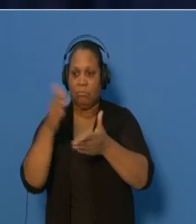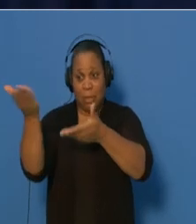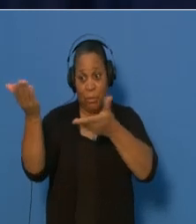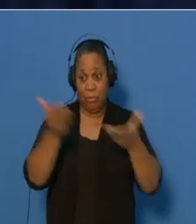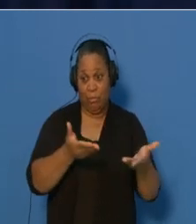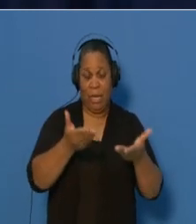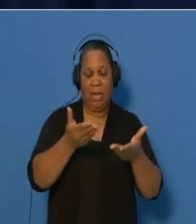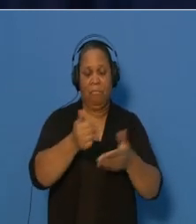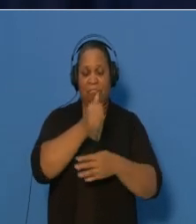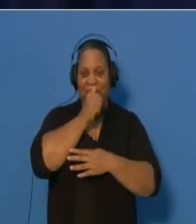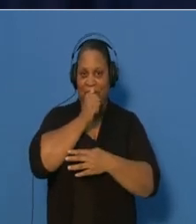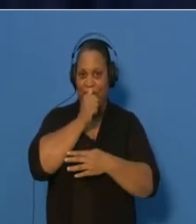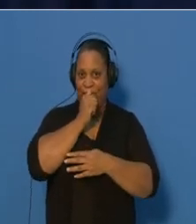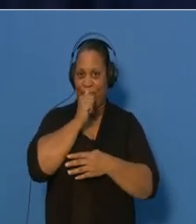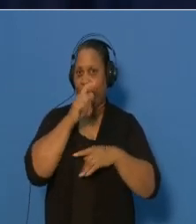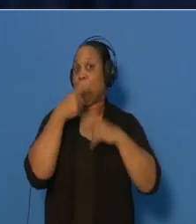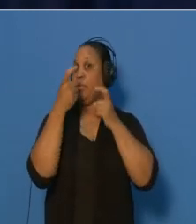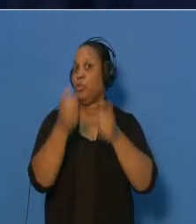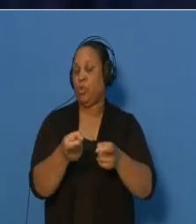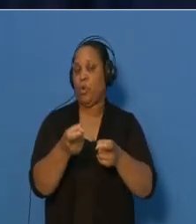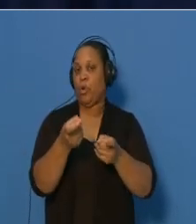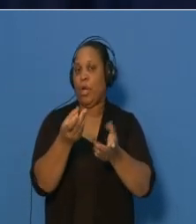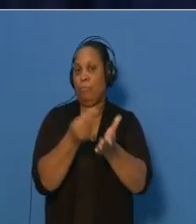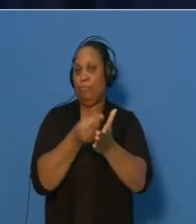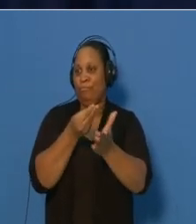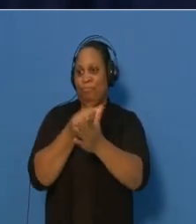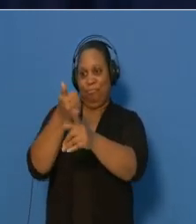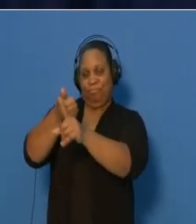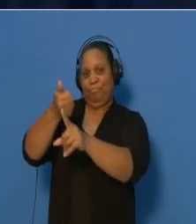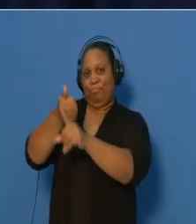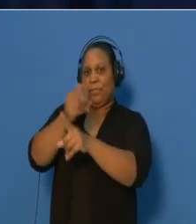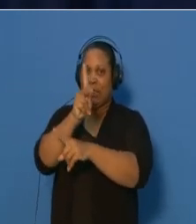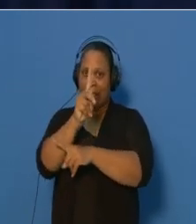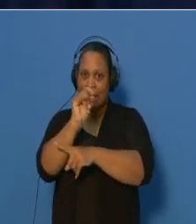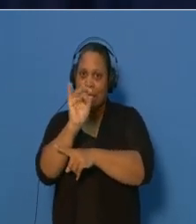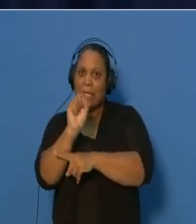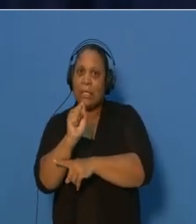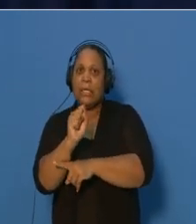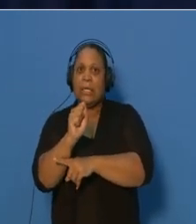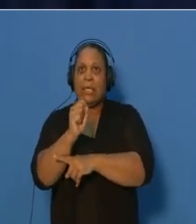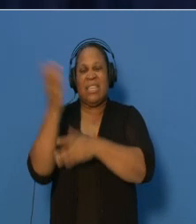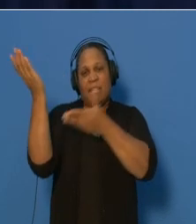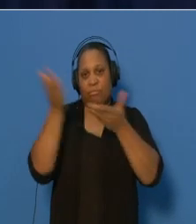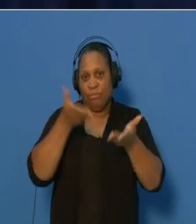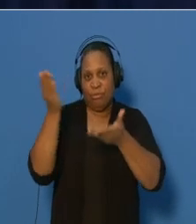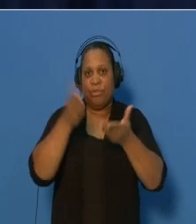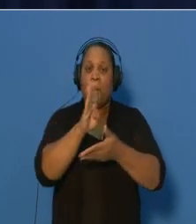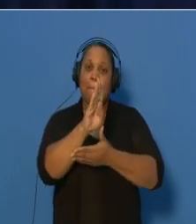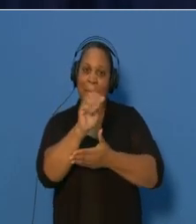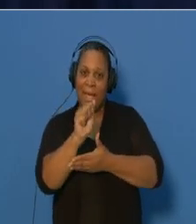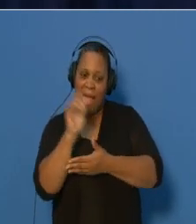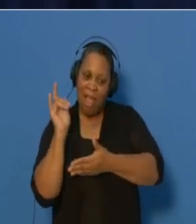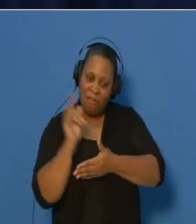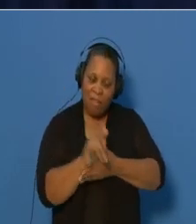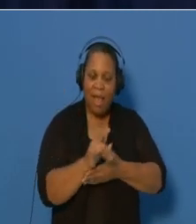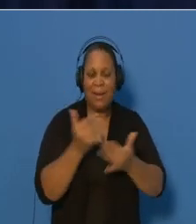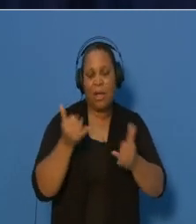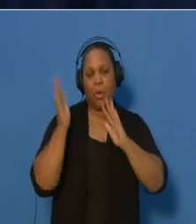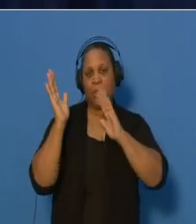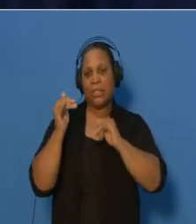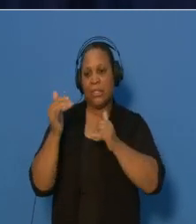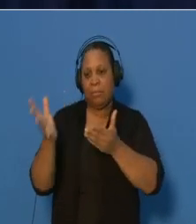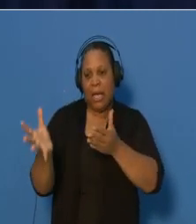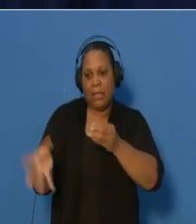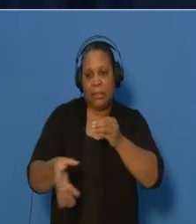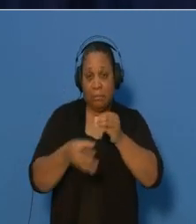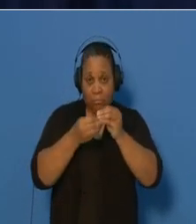a private donor who had purchased those particular test kits. The first portion of those arrived on the British Airways flight, and we're going to expect additional items